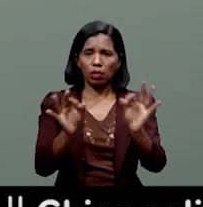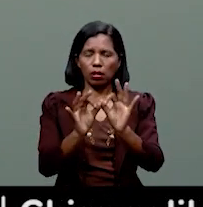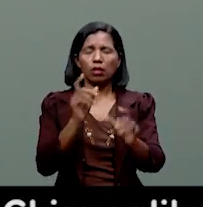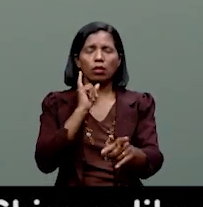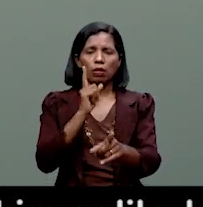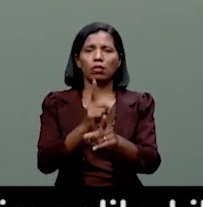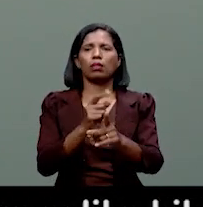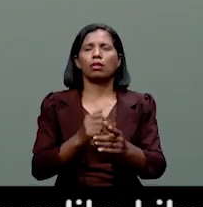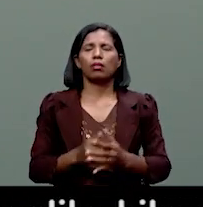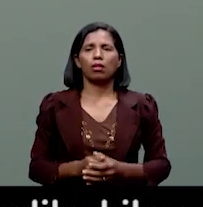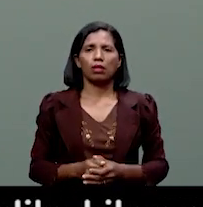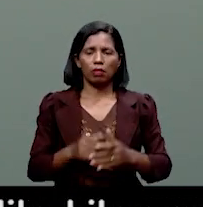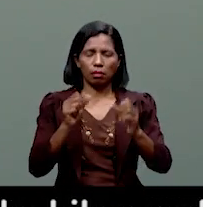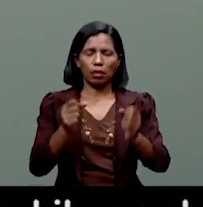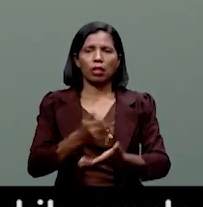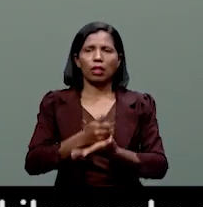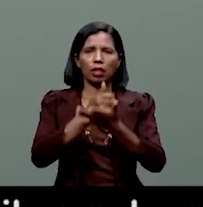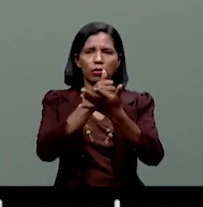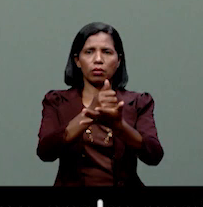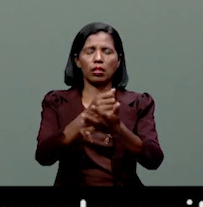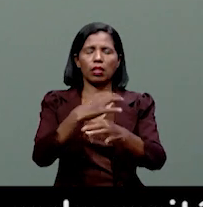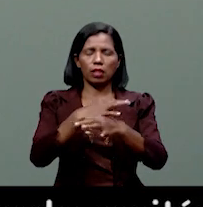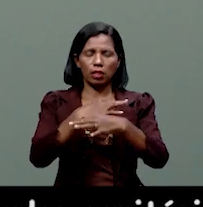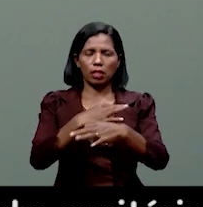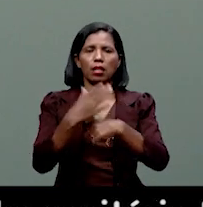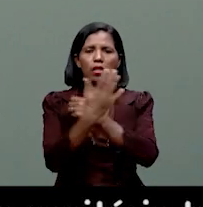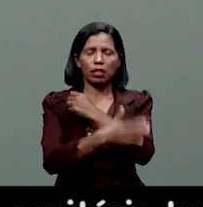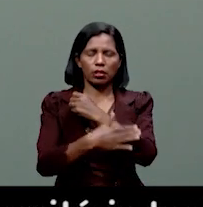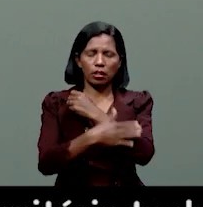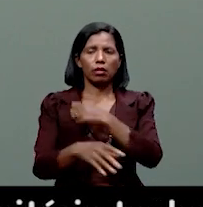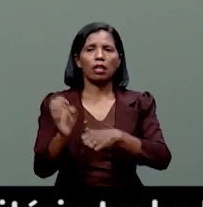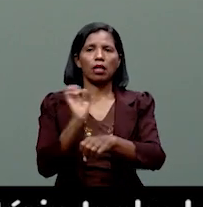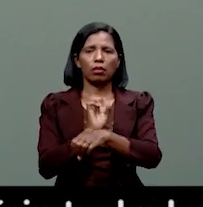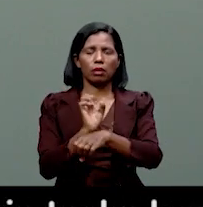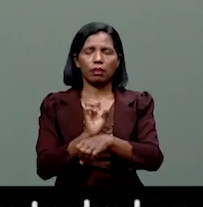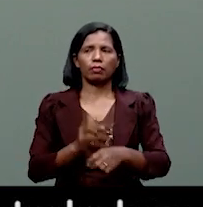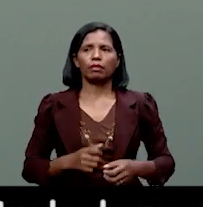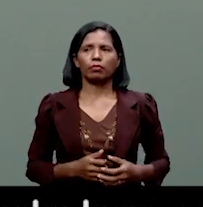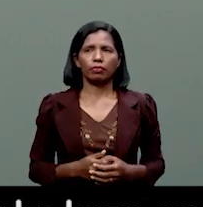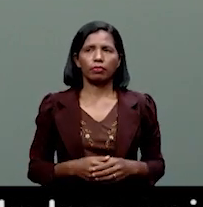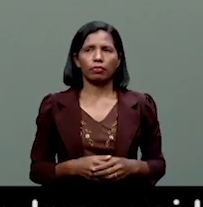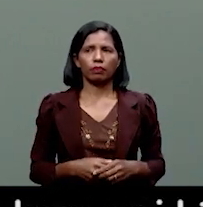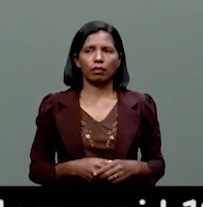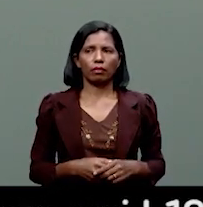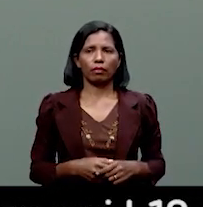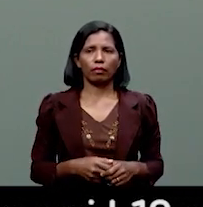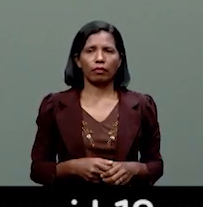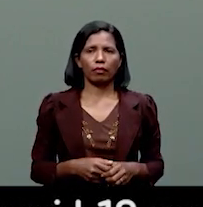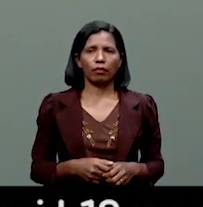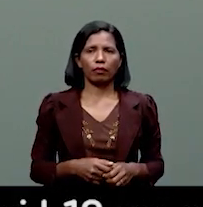atu bele ajuda recupera nasam nini ekonomia. Where nearly 70% of the